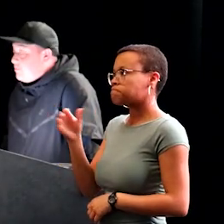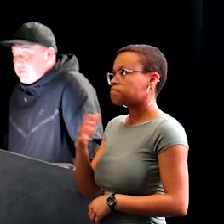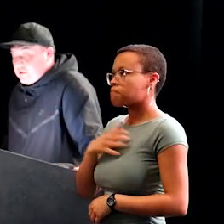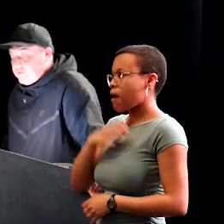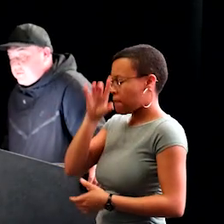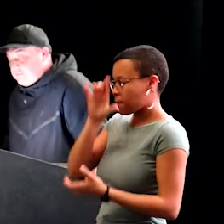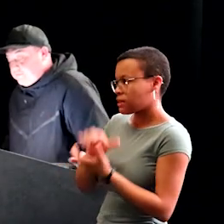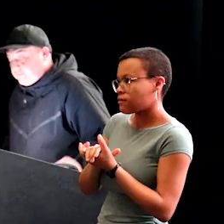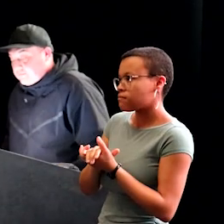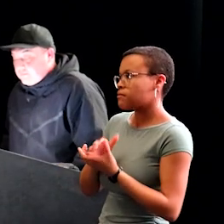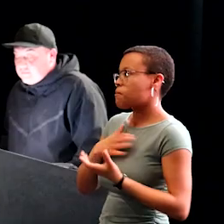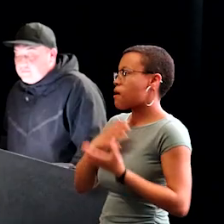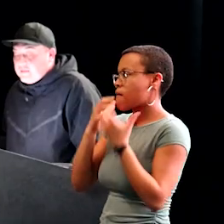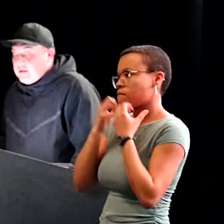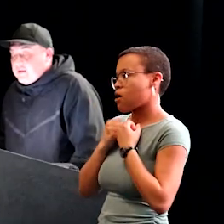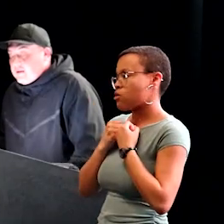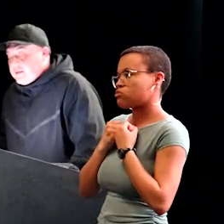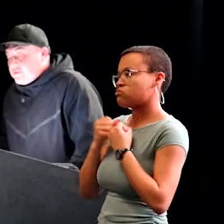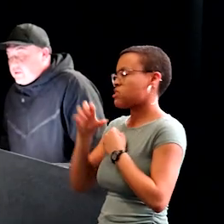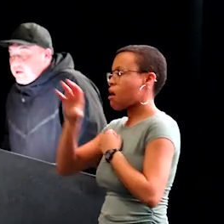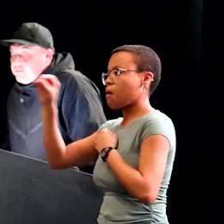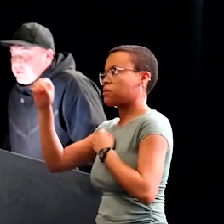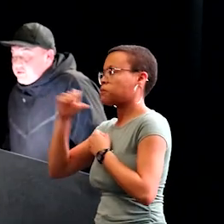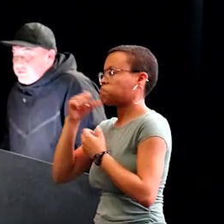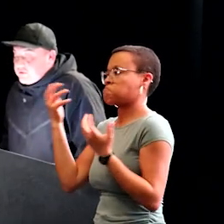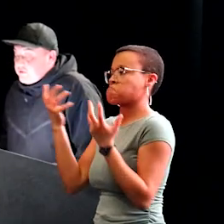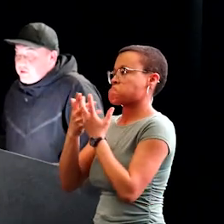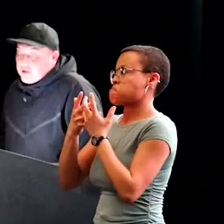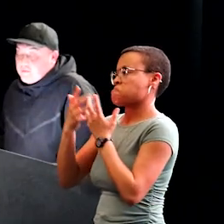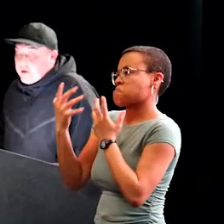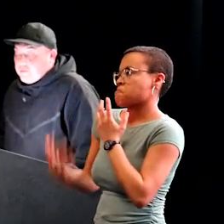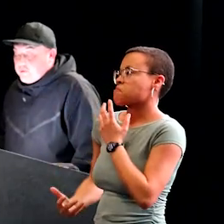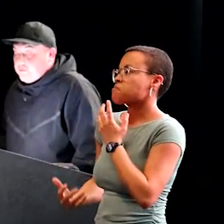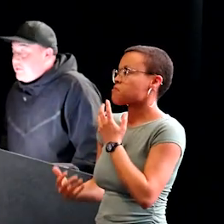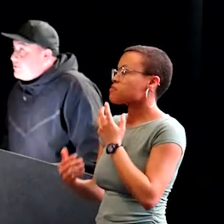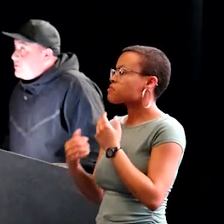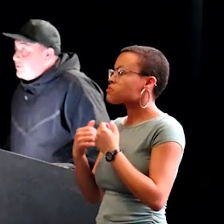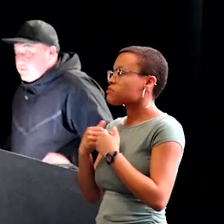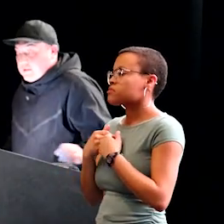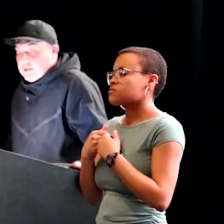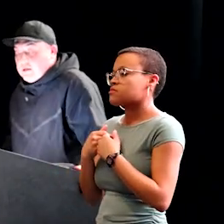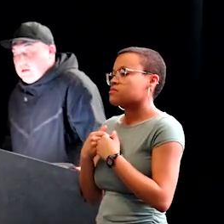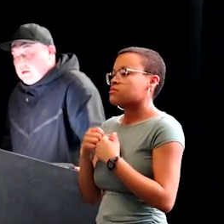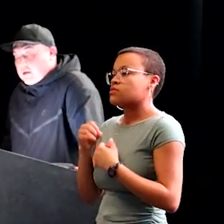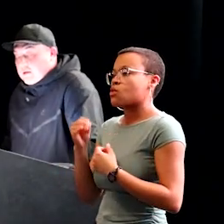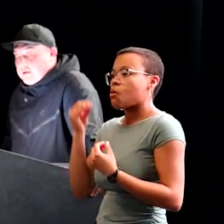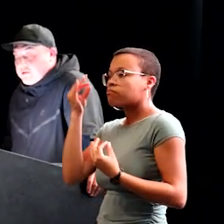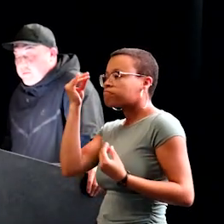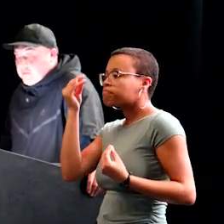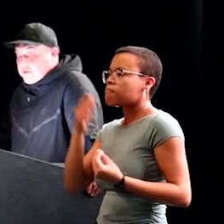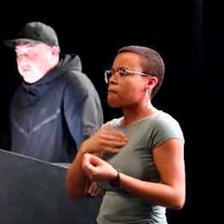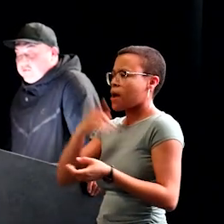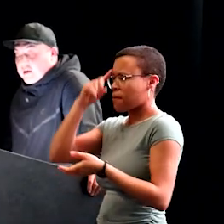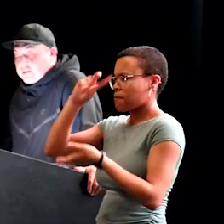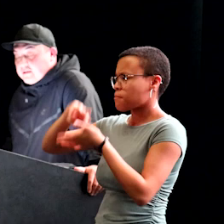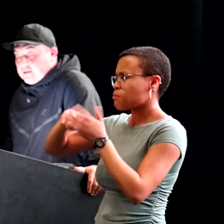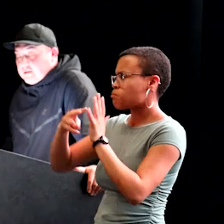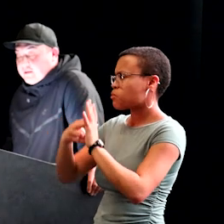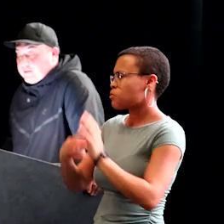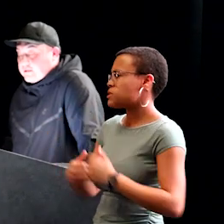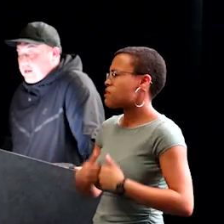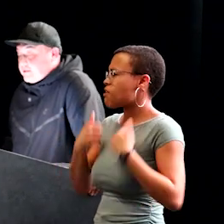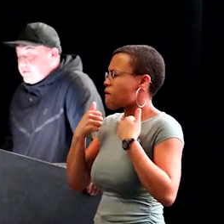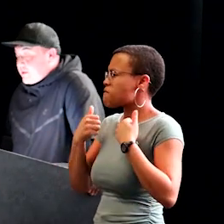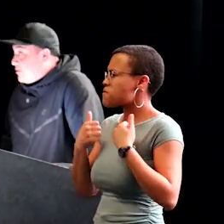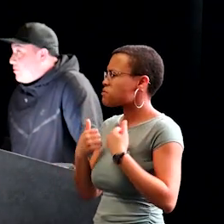and my beliefs. And that's what led me to start thinking about purpose. This made me reflect